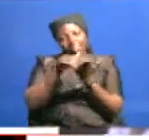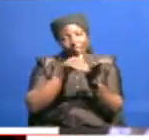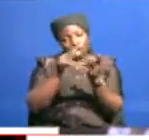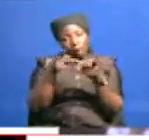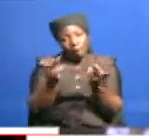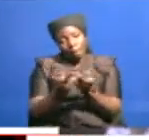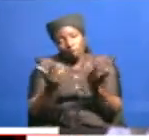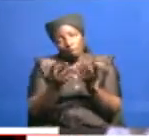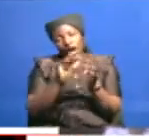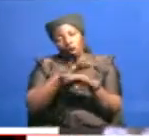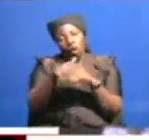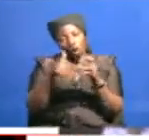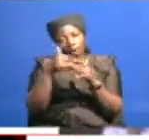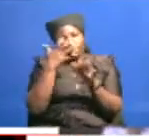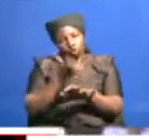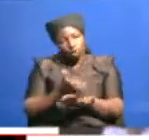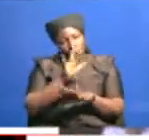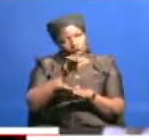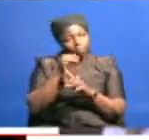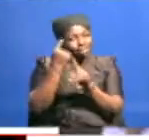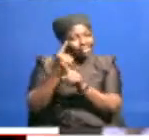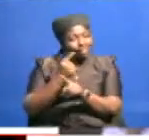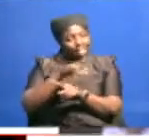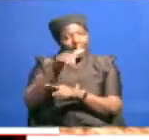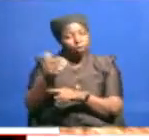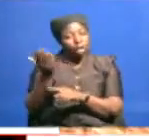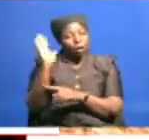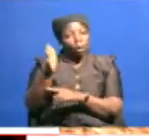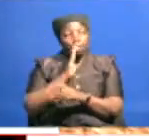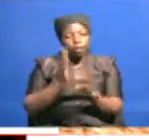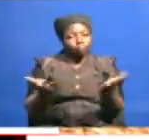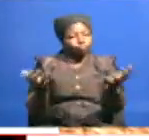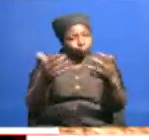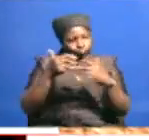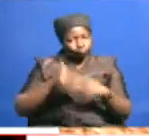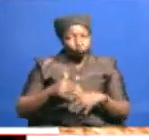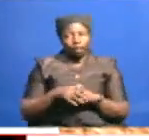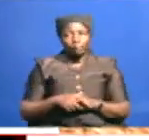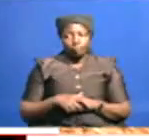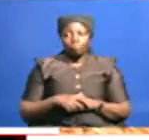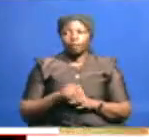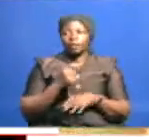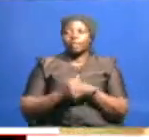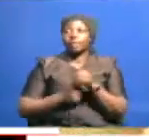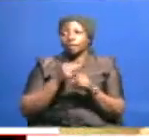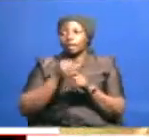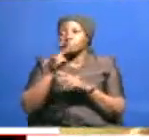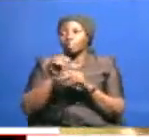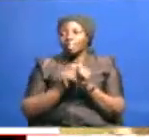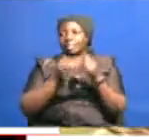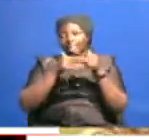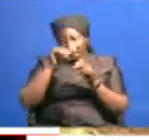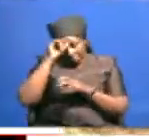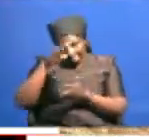hizi mawe zote kutoka hii kaunti zote zitakuwa kiletwa. In 2019, the government suspended